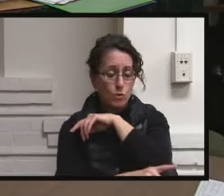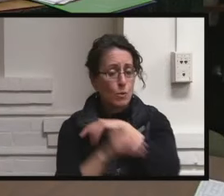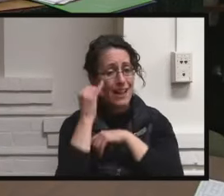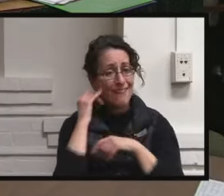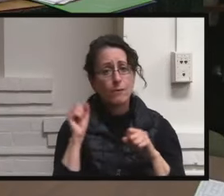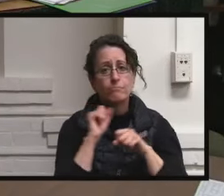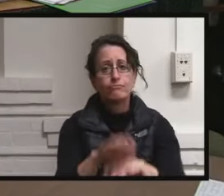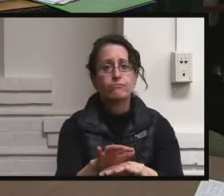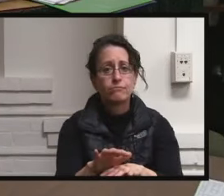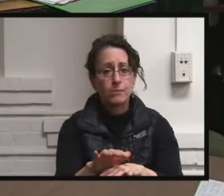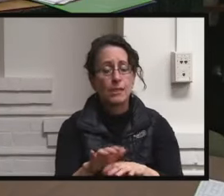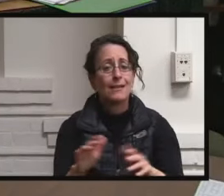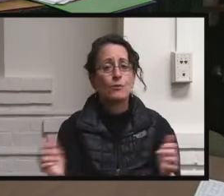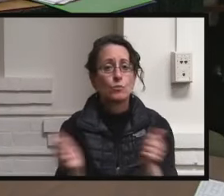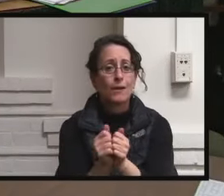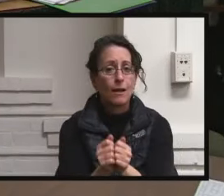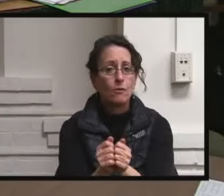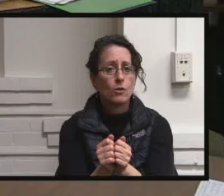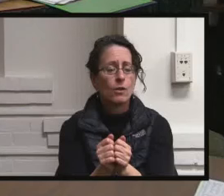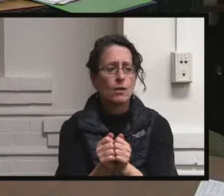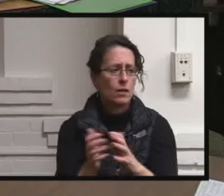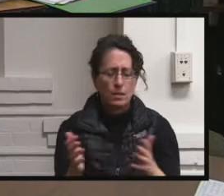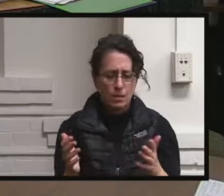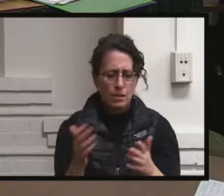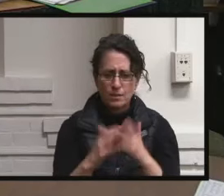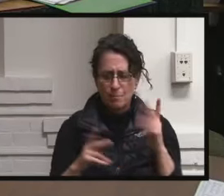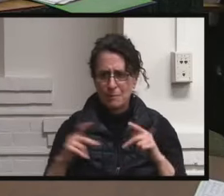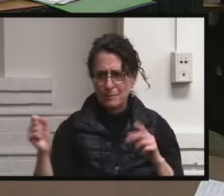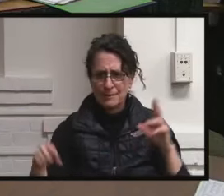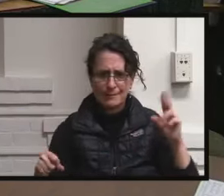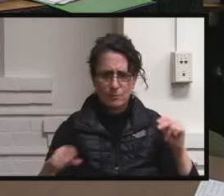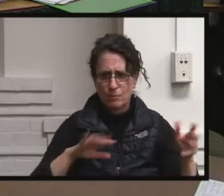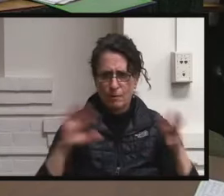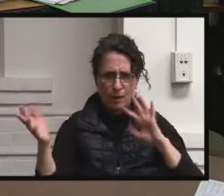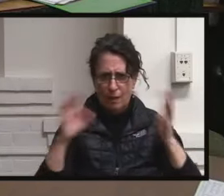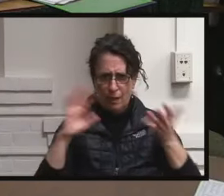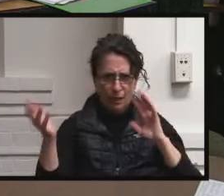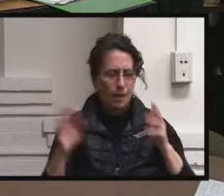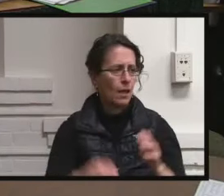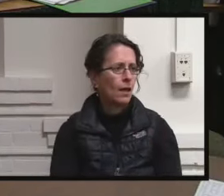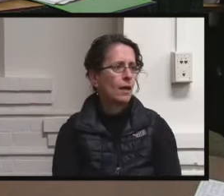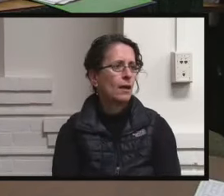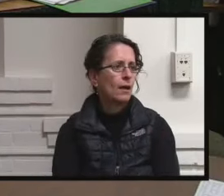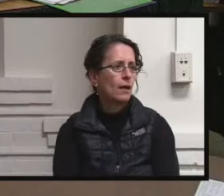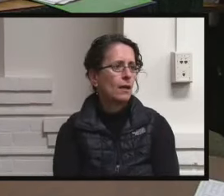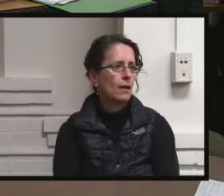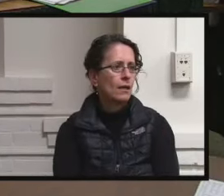in. They can still put them in, whether it goes. Some people are going yes, and some people are going no.